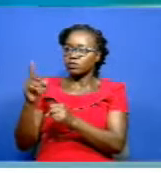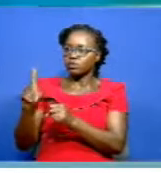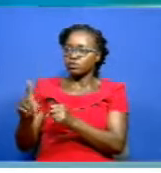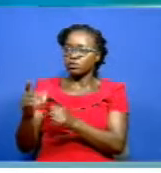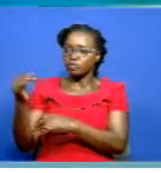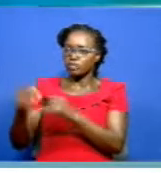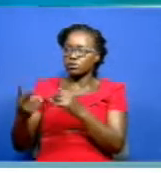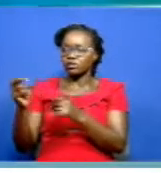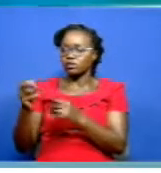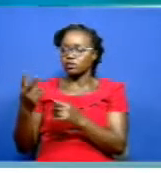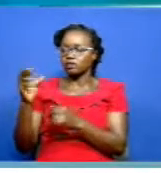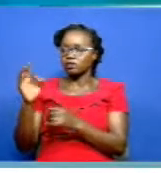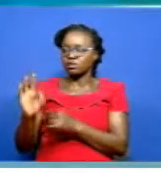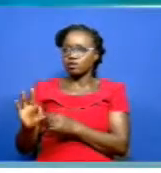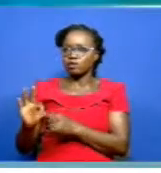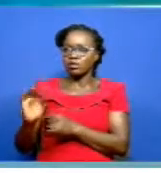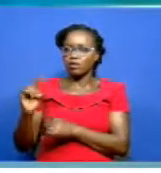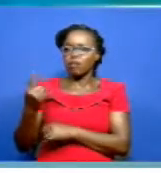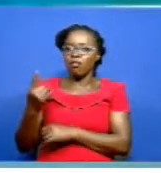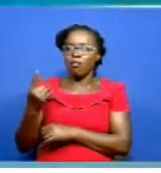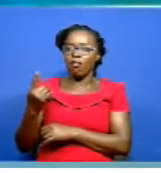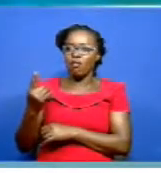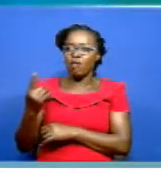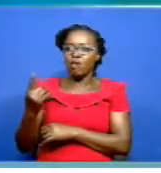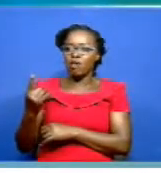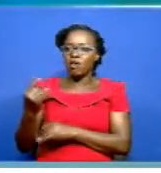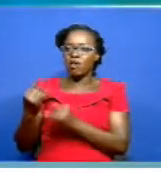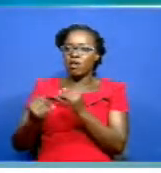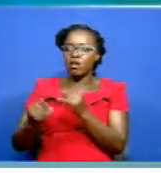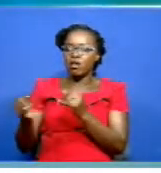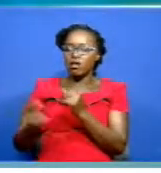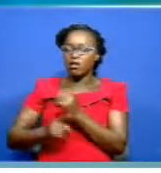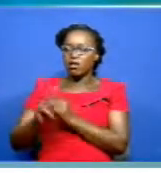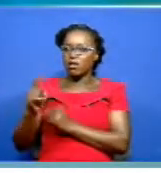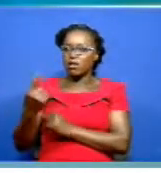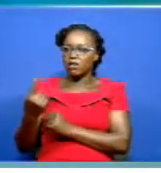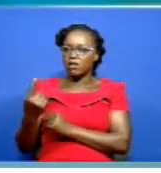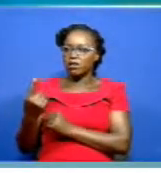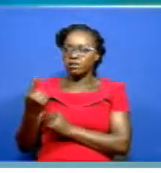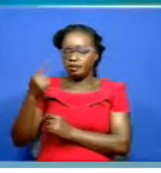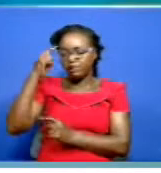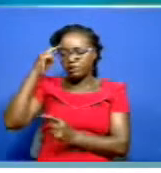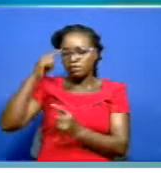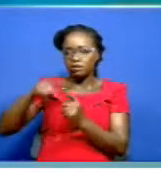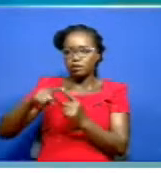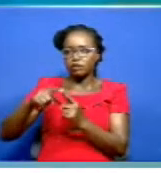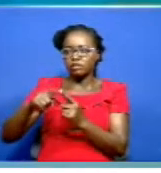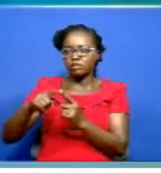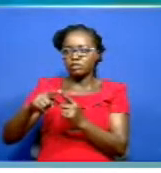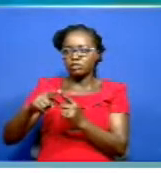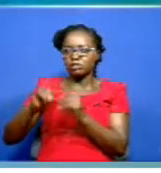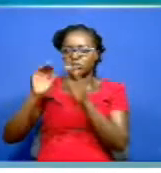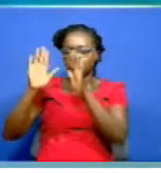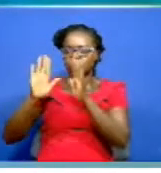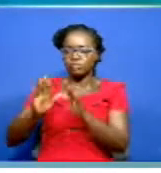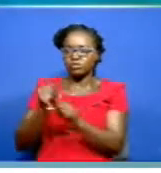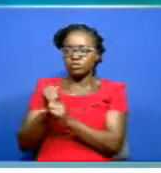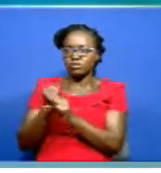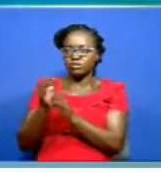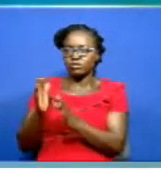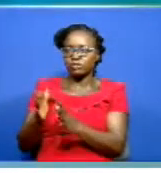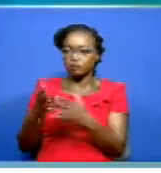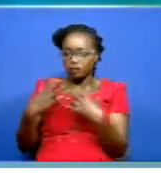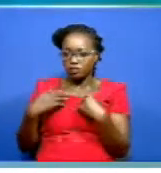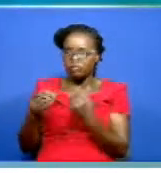2023. So the first phase, which is going to end in June, we are targeting the essential workers, which include the